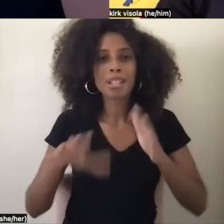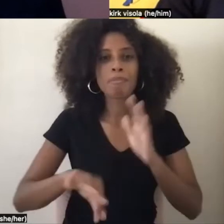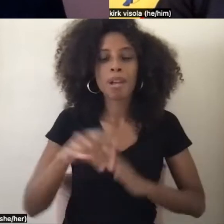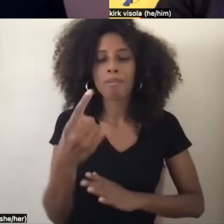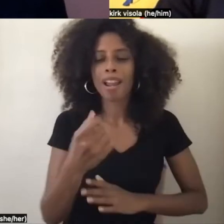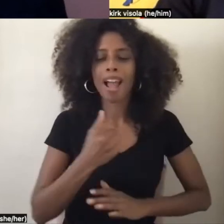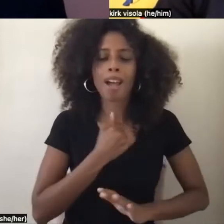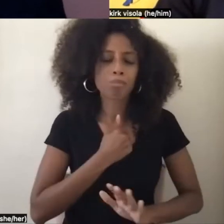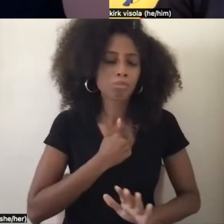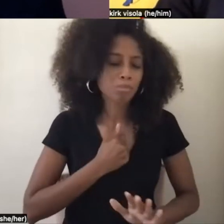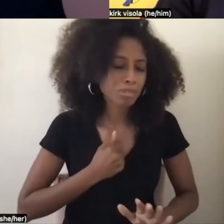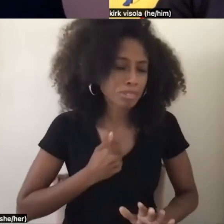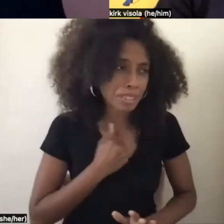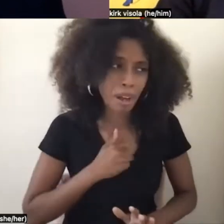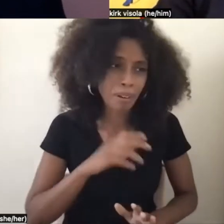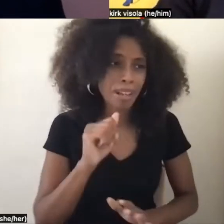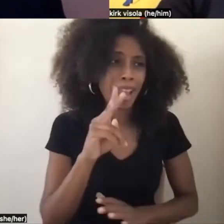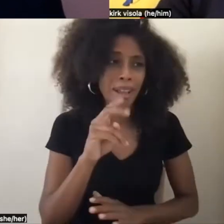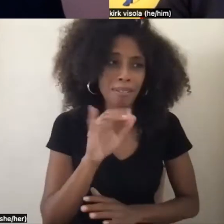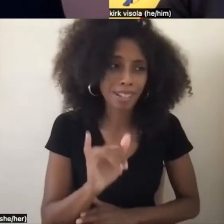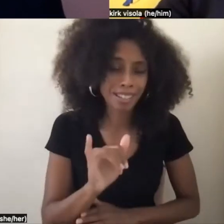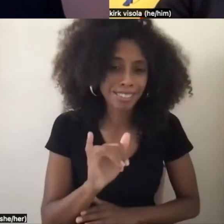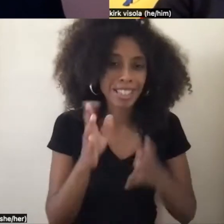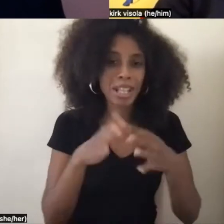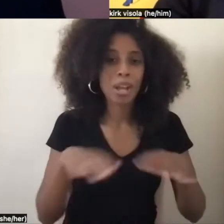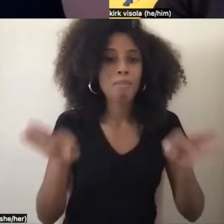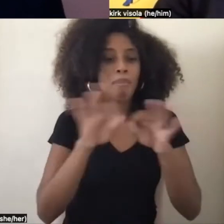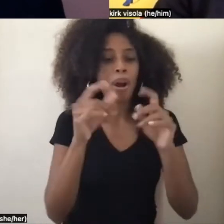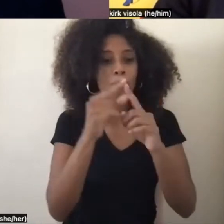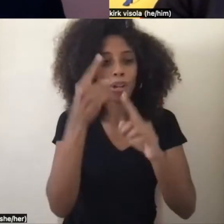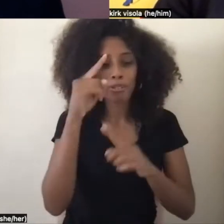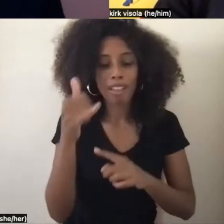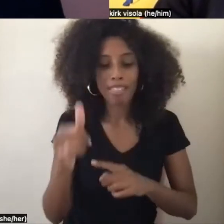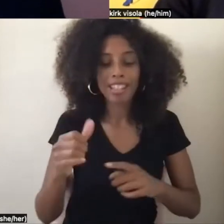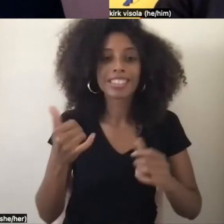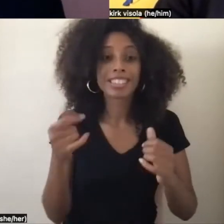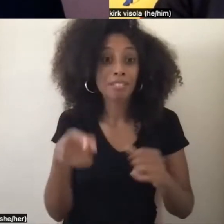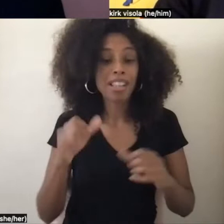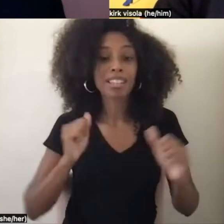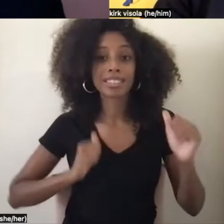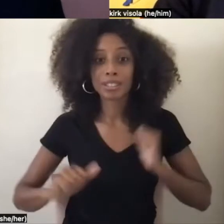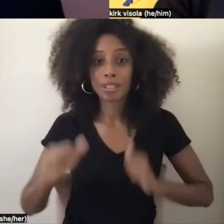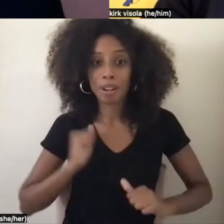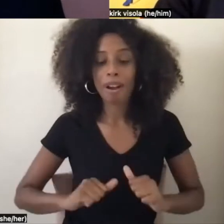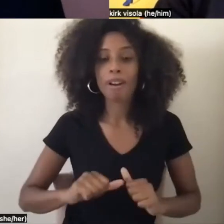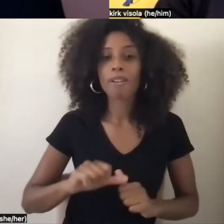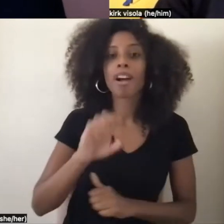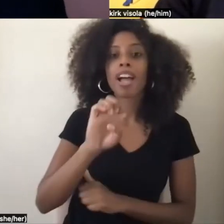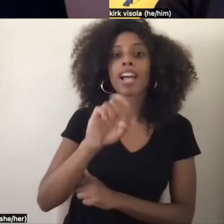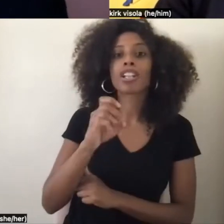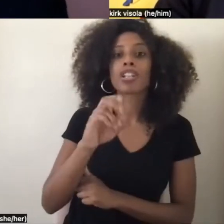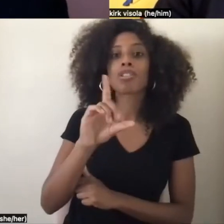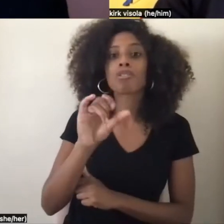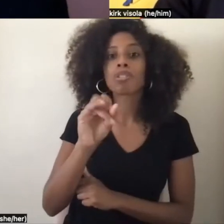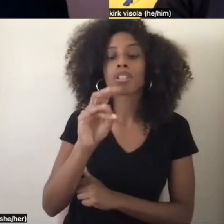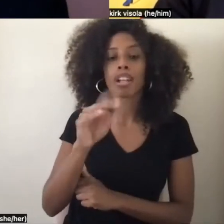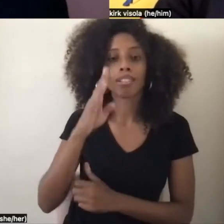Avery. The key words for this episode are exclusion, discrimination,